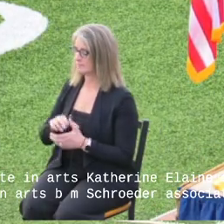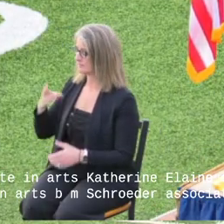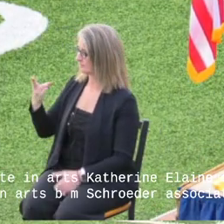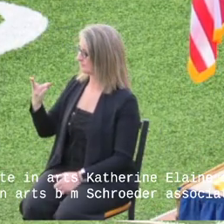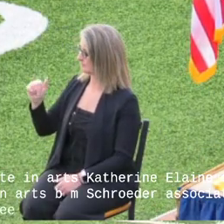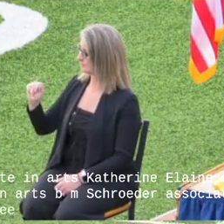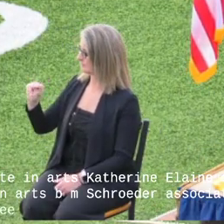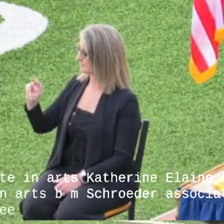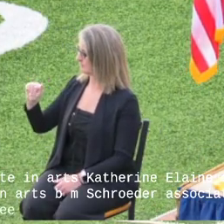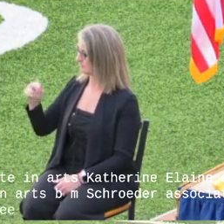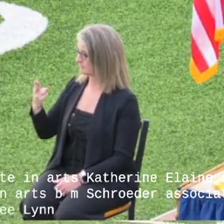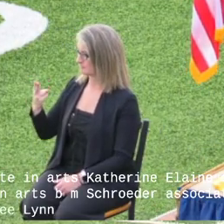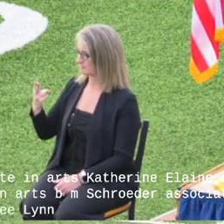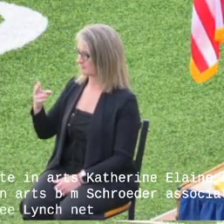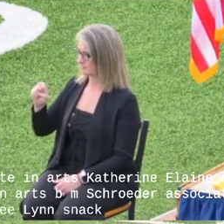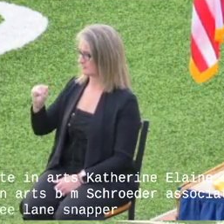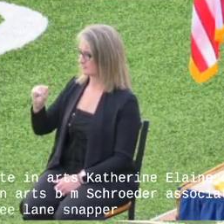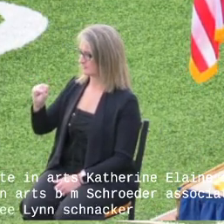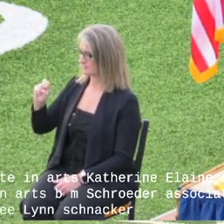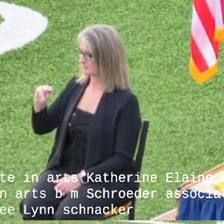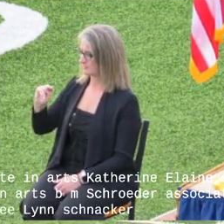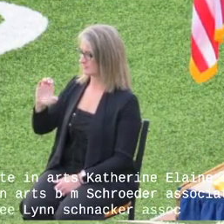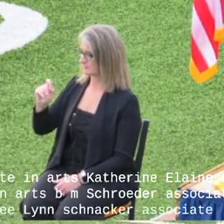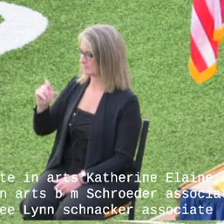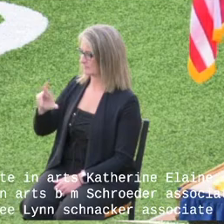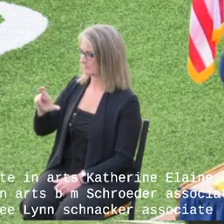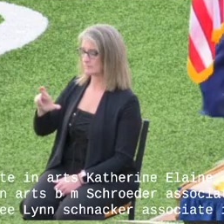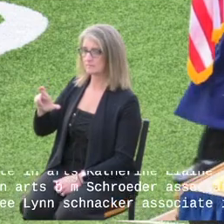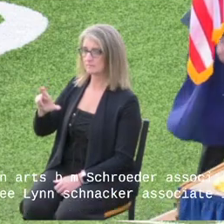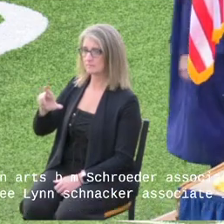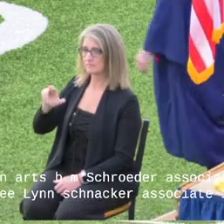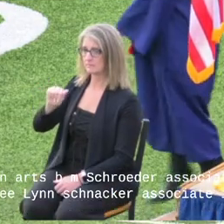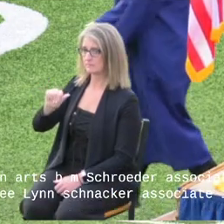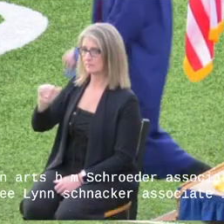Hannah Renee Ling Schnacker, Associate in Arts.